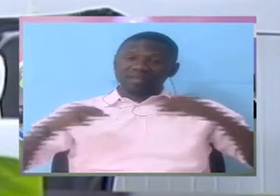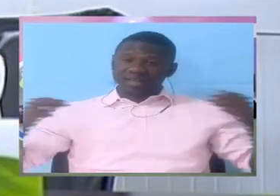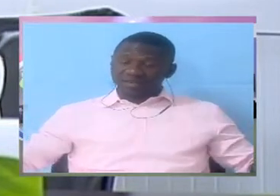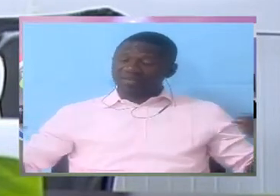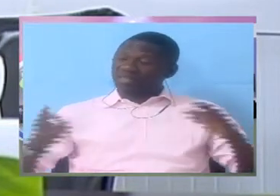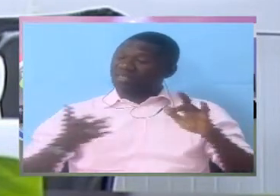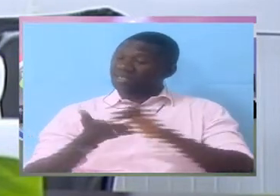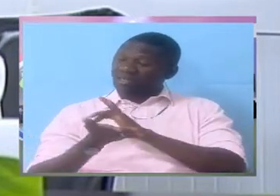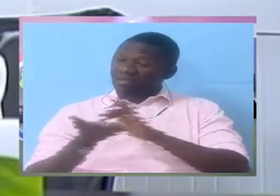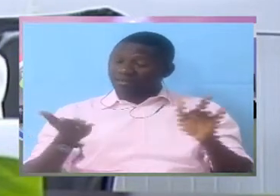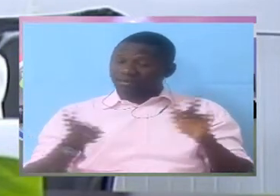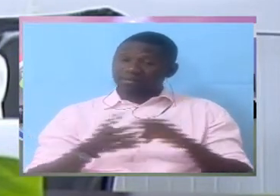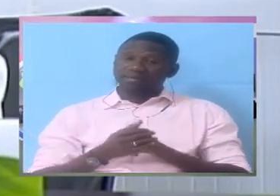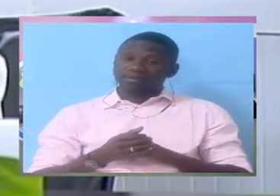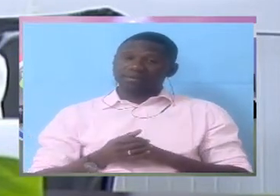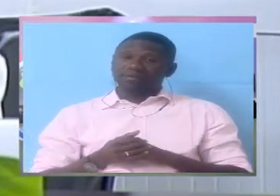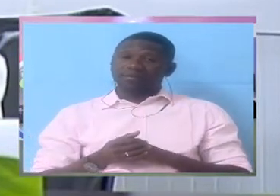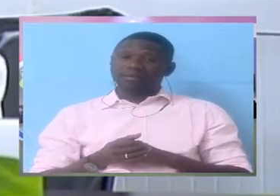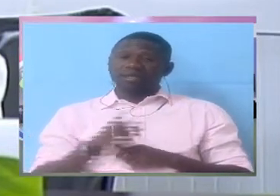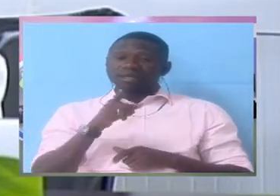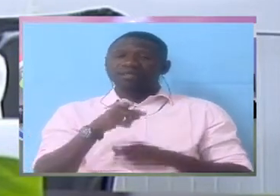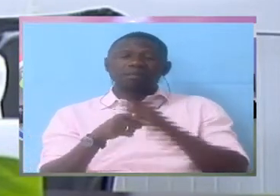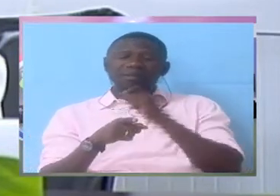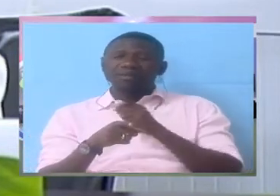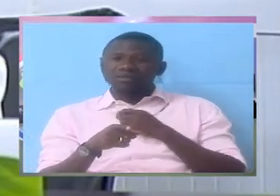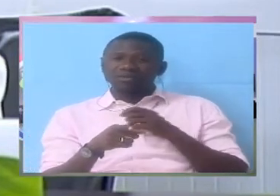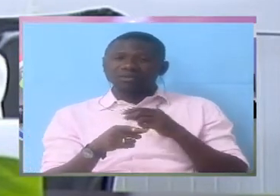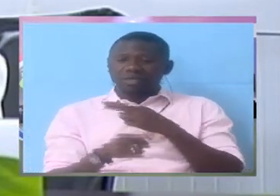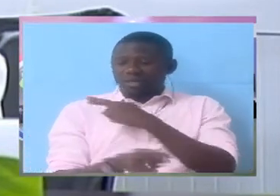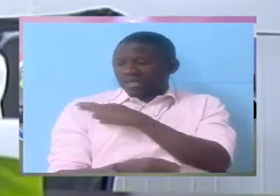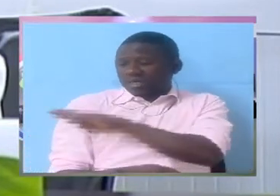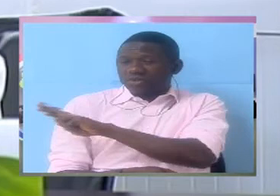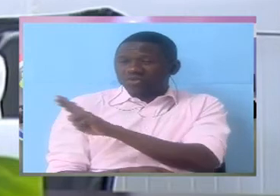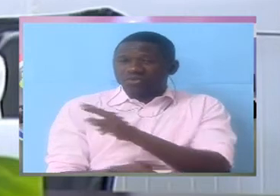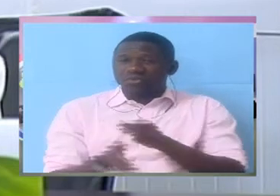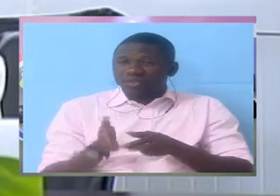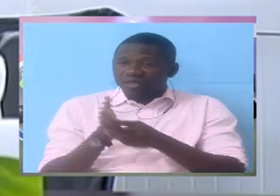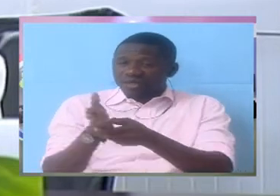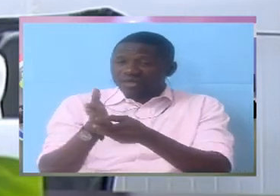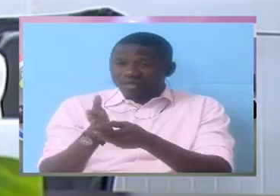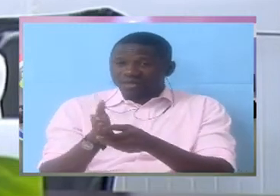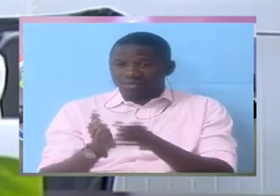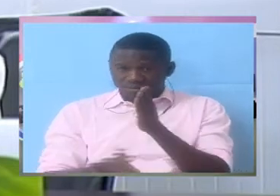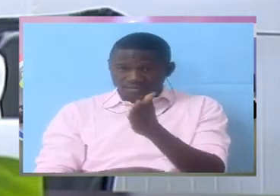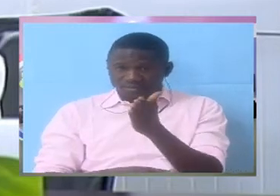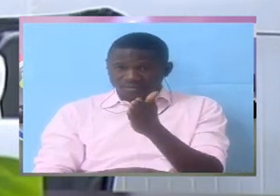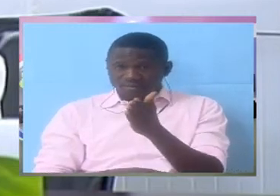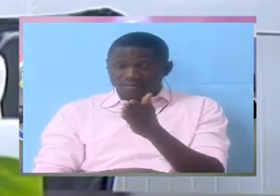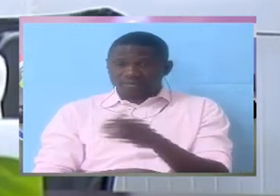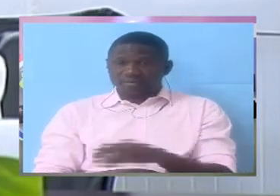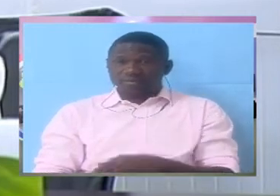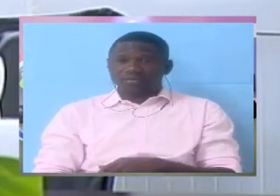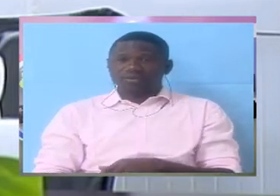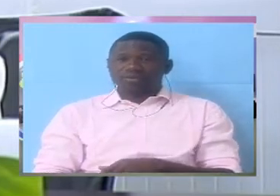And this is a guy who is a religious leader, wasn't he? No, he is not. He's a fake one.